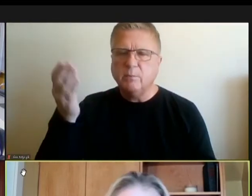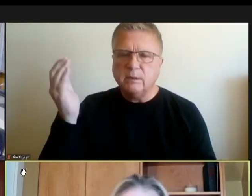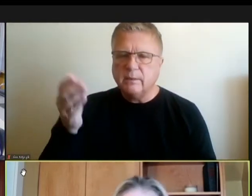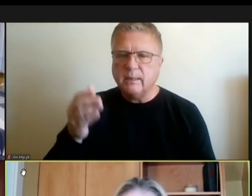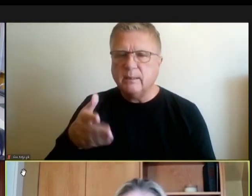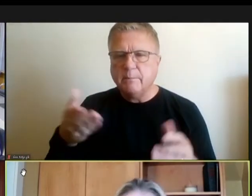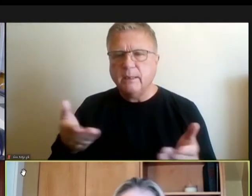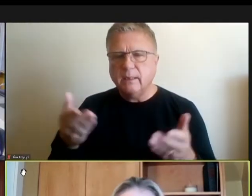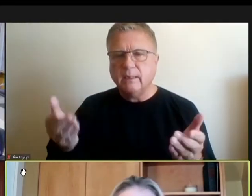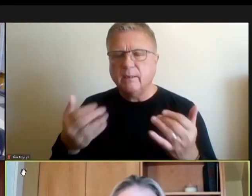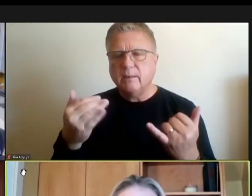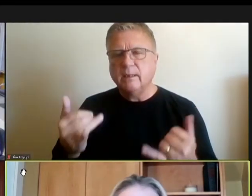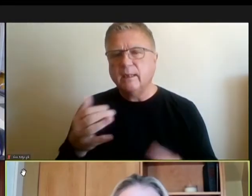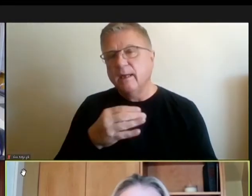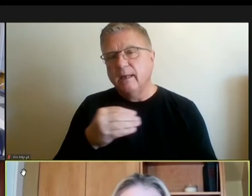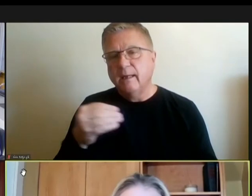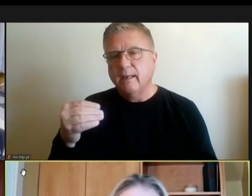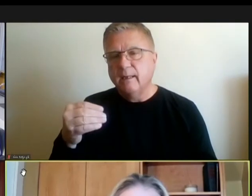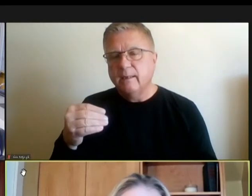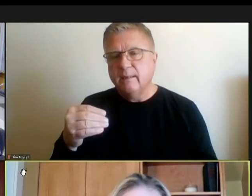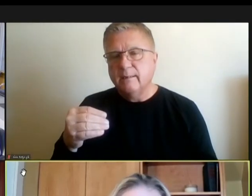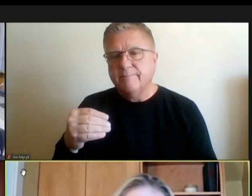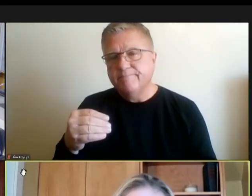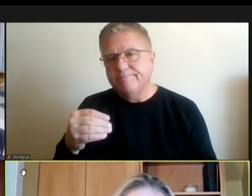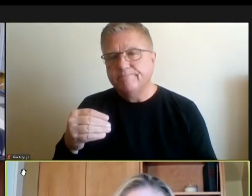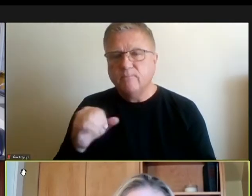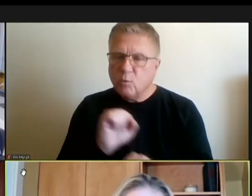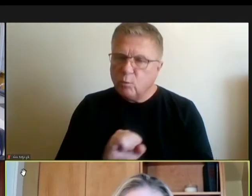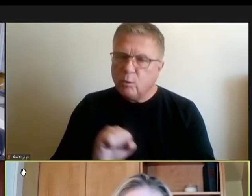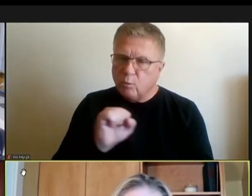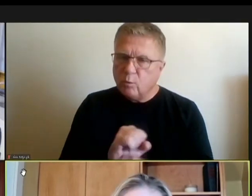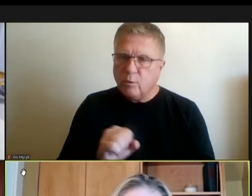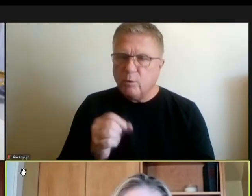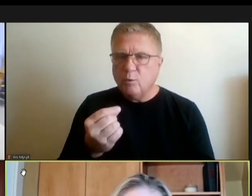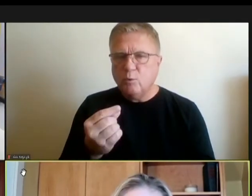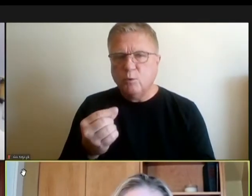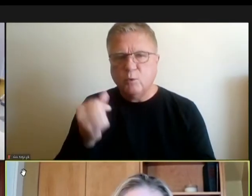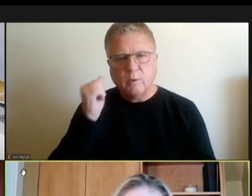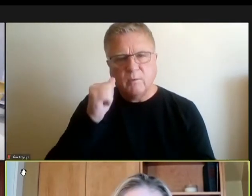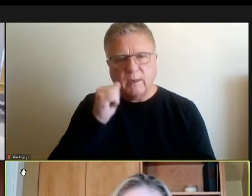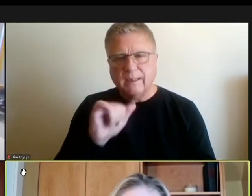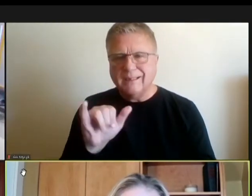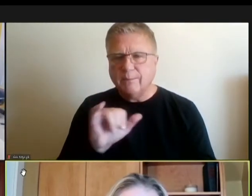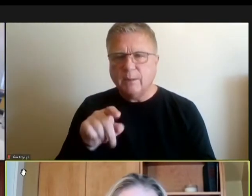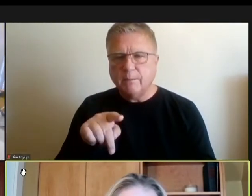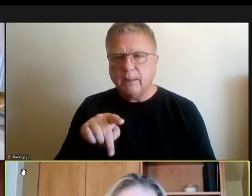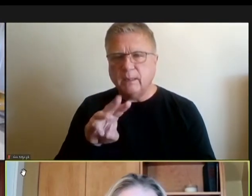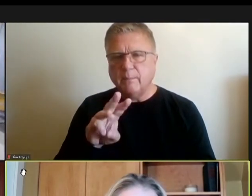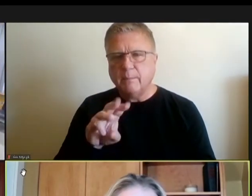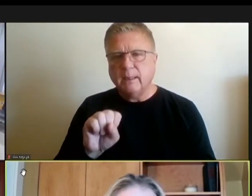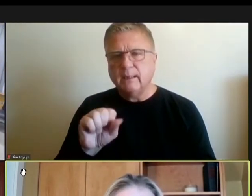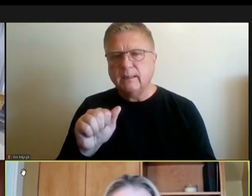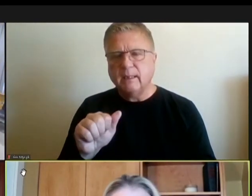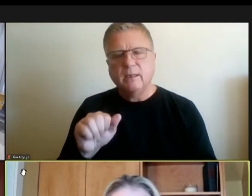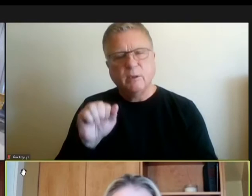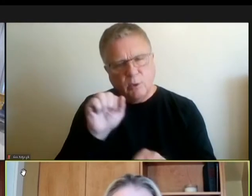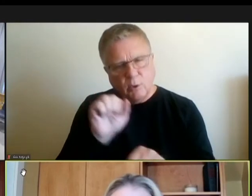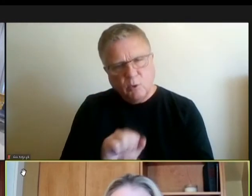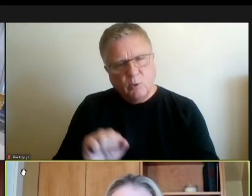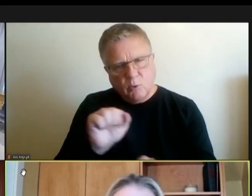here today, and the work that you do every day. Similar to PWSA, you are doing the work